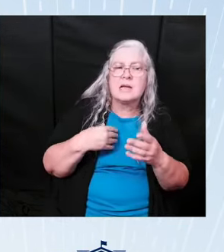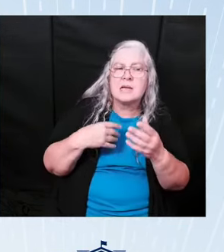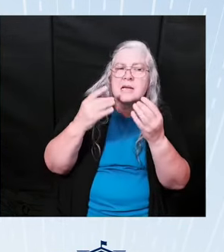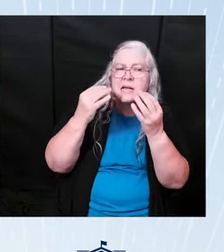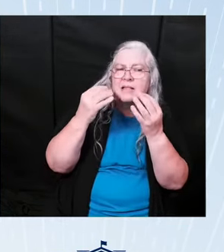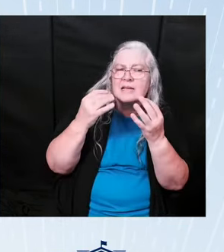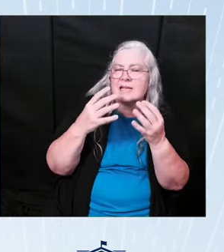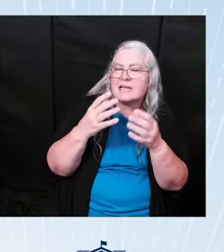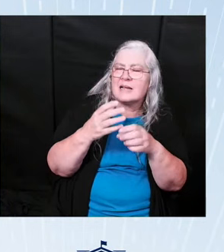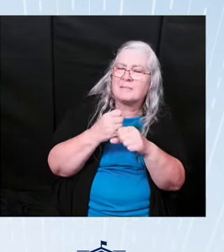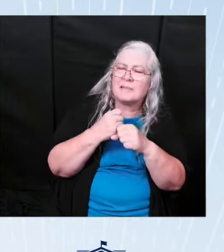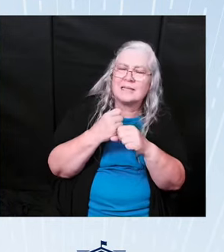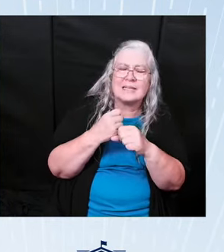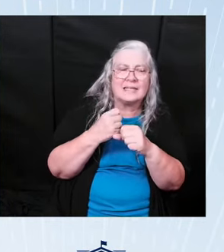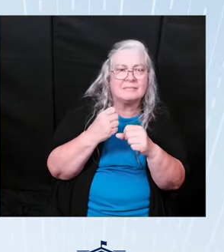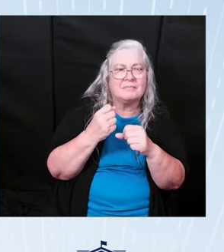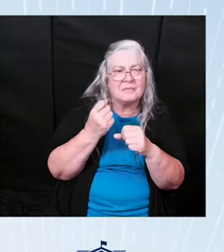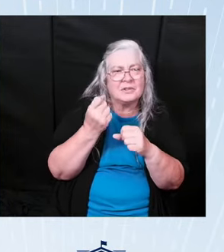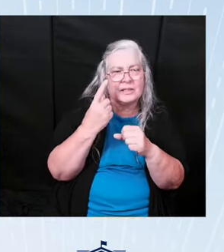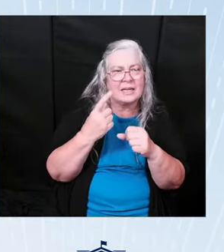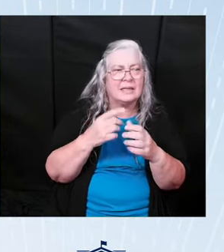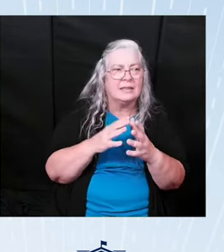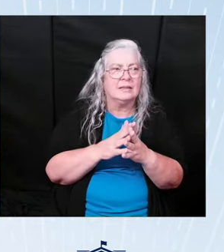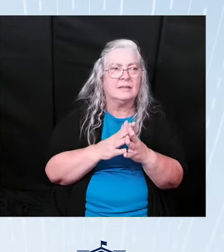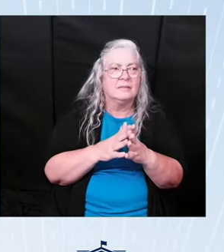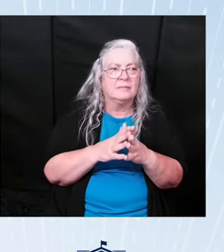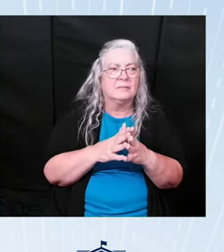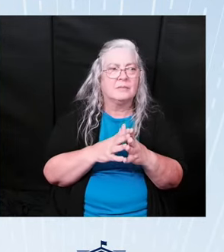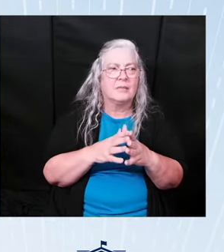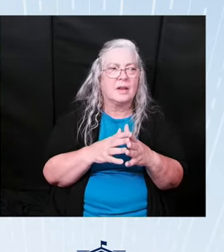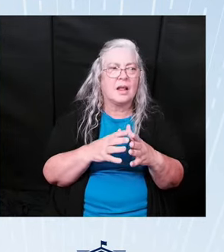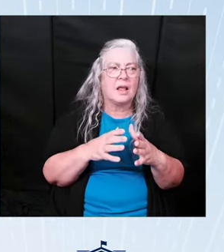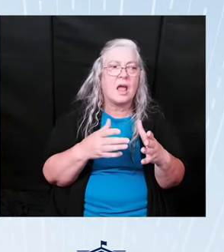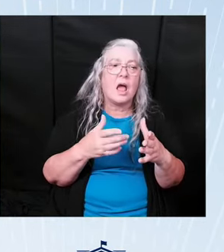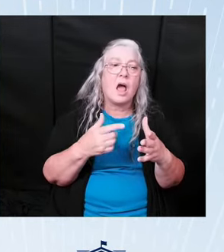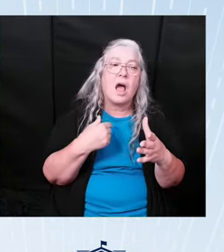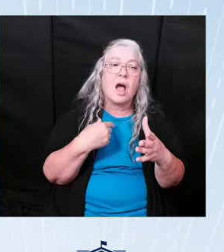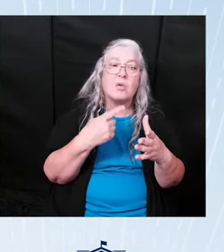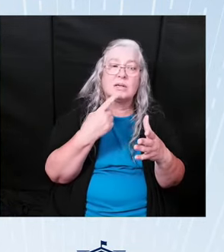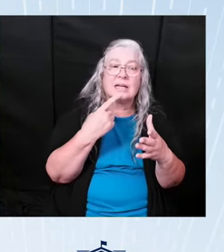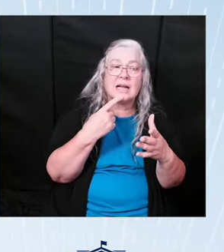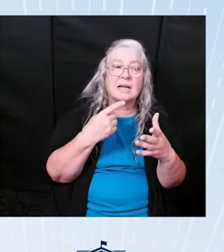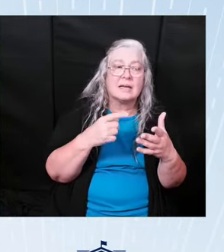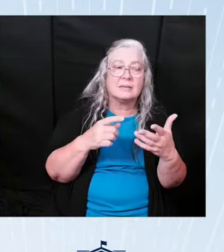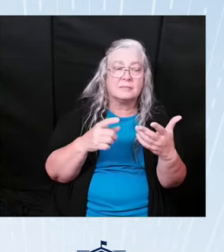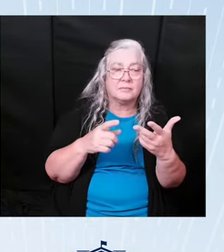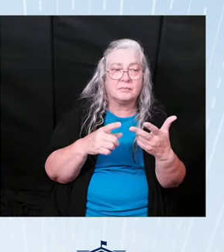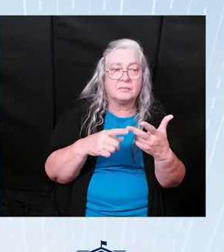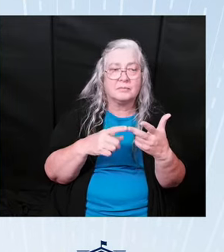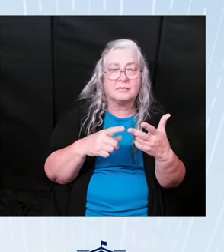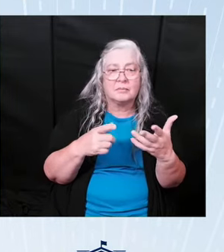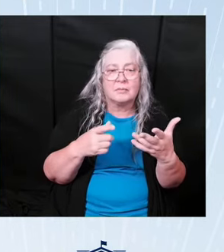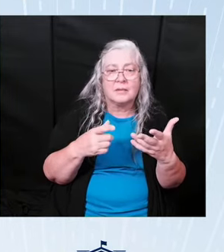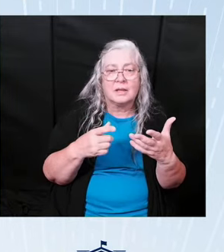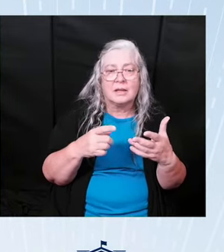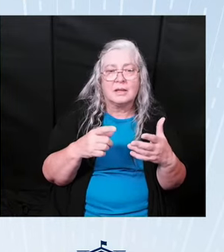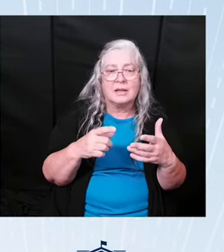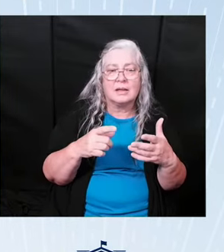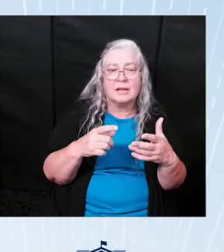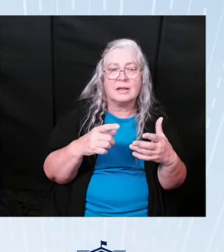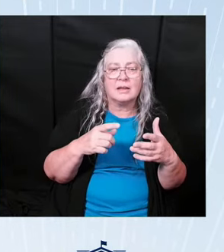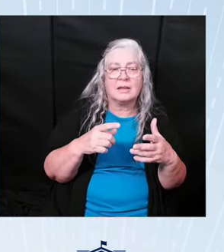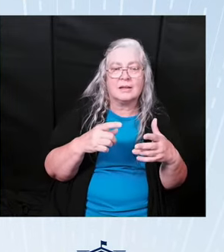investments in communities. Those are all, that's a hyphenated one. Good call,